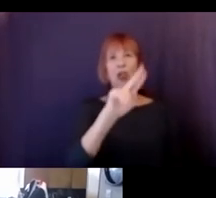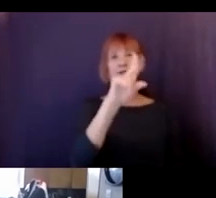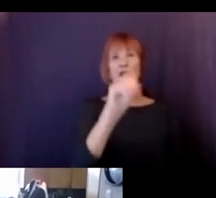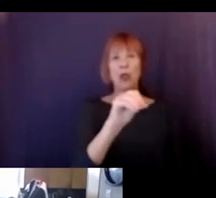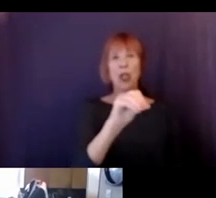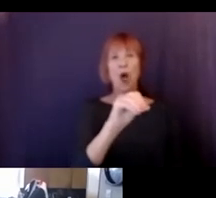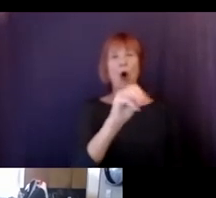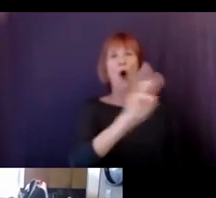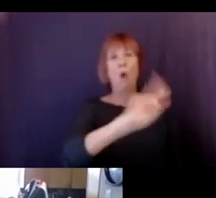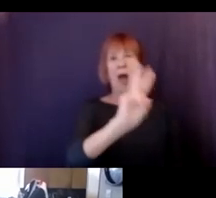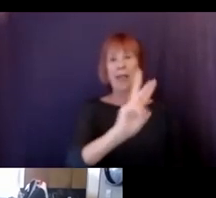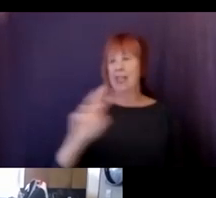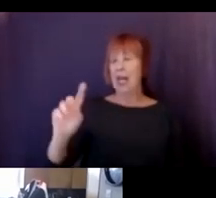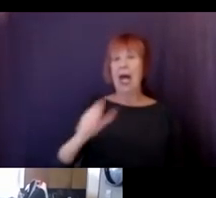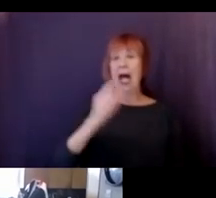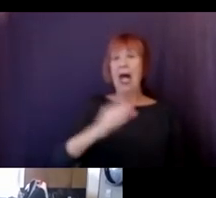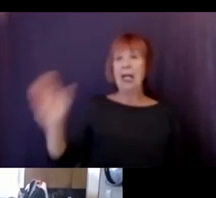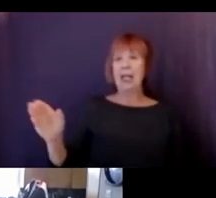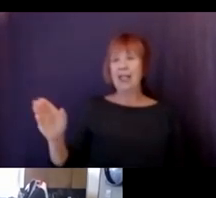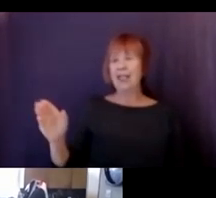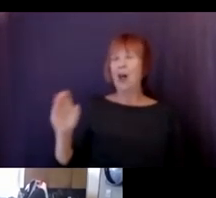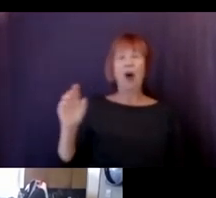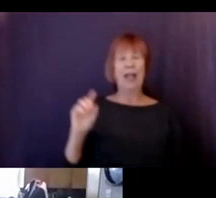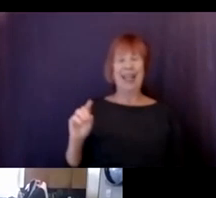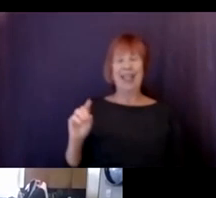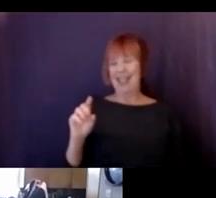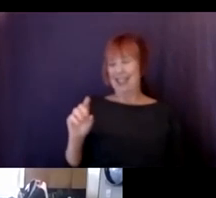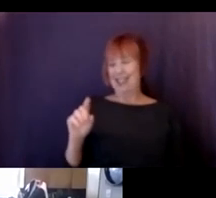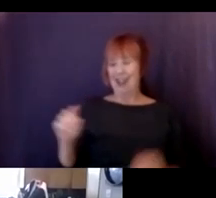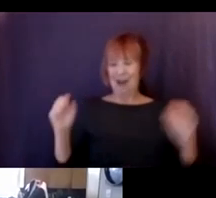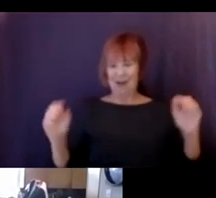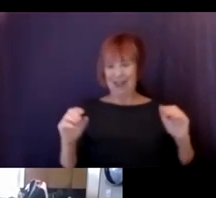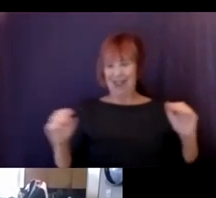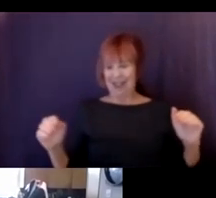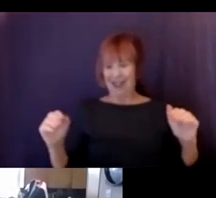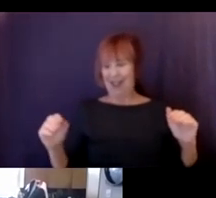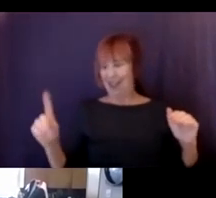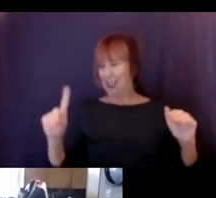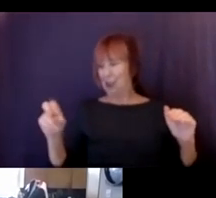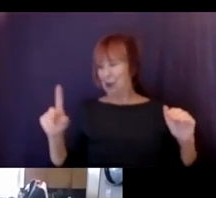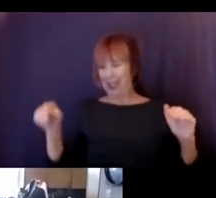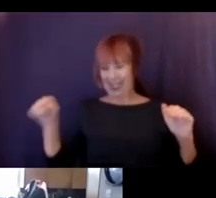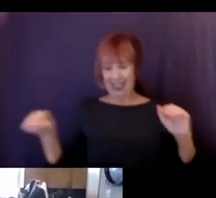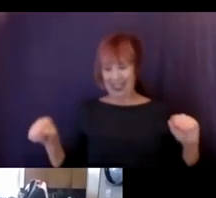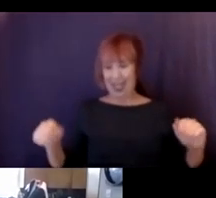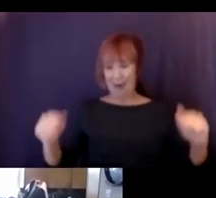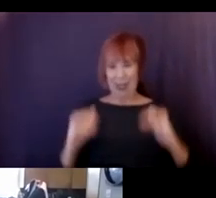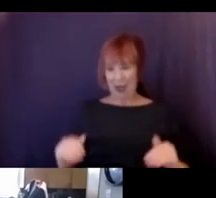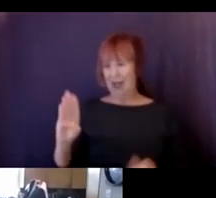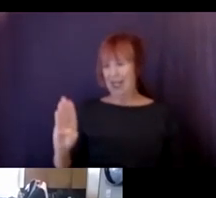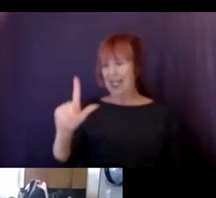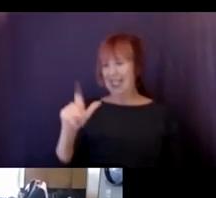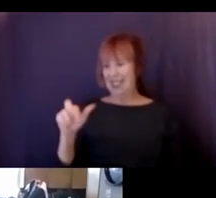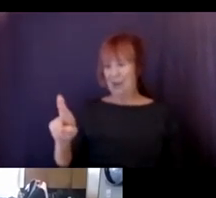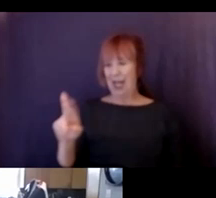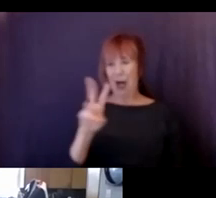ZULEY is right next to Mona Jean, and below Mona Jean is BLAIR WEBB